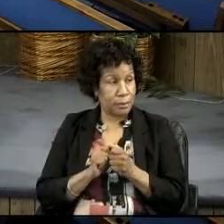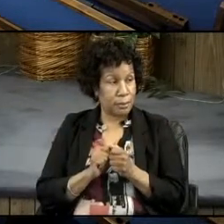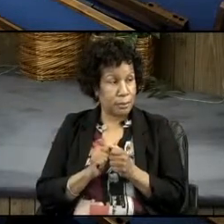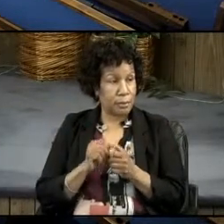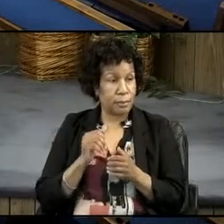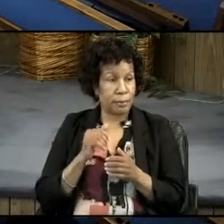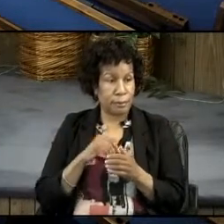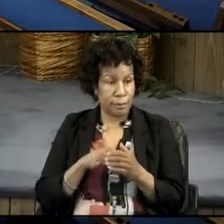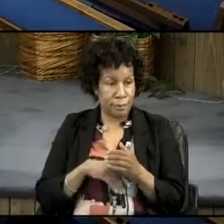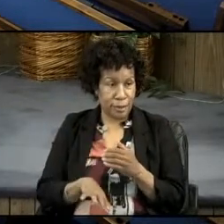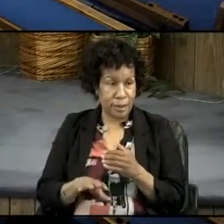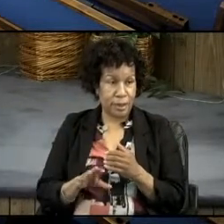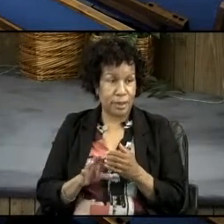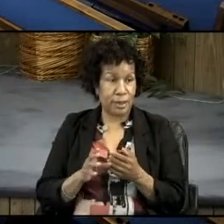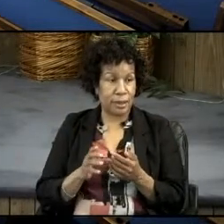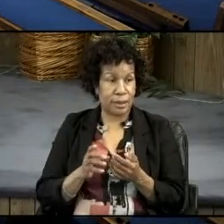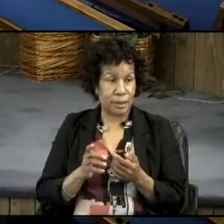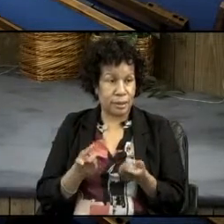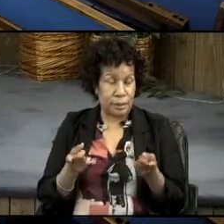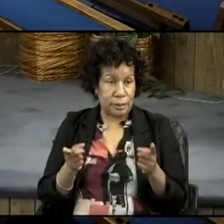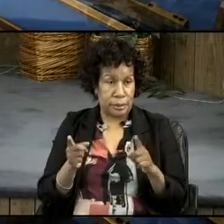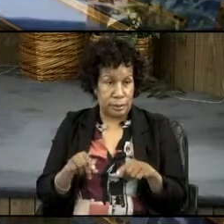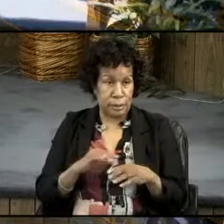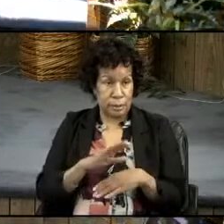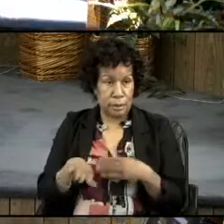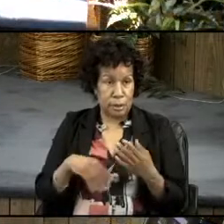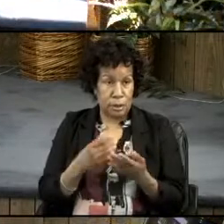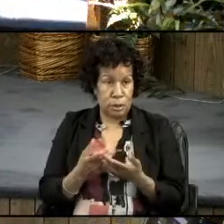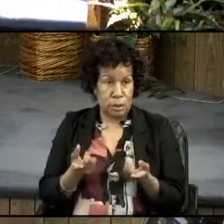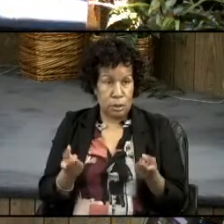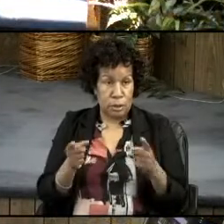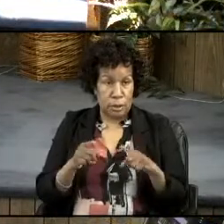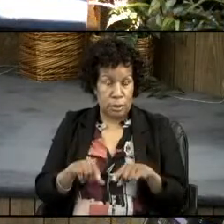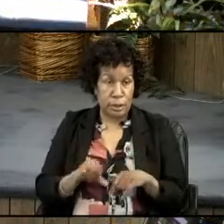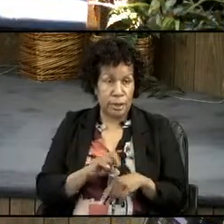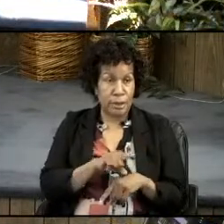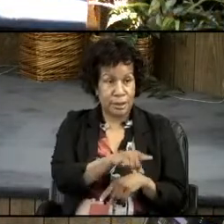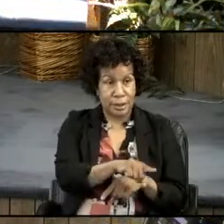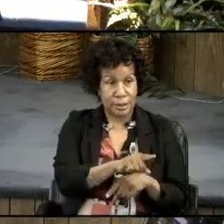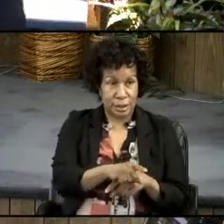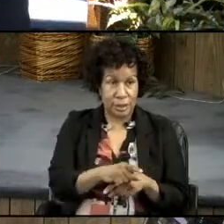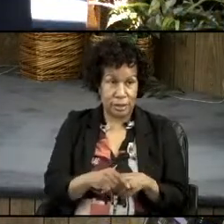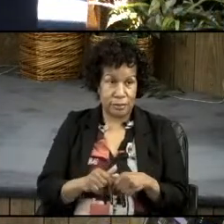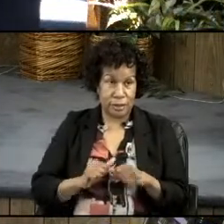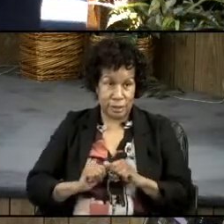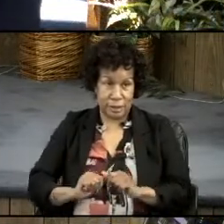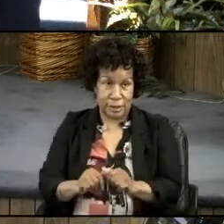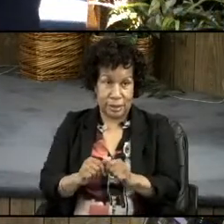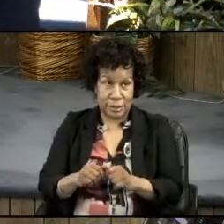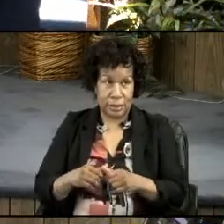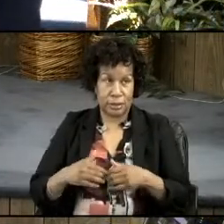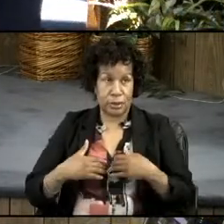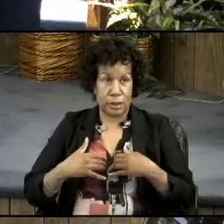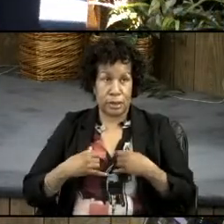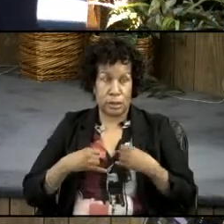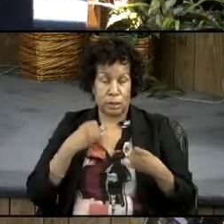In the midst of the threat of being annihilated, David still has joy. David is thinking past Goliath and worrying